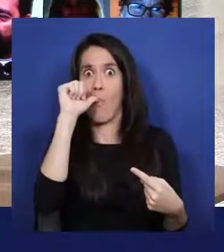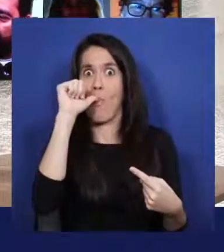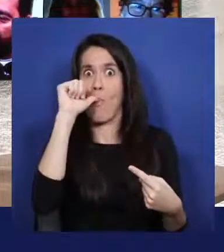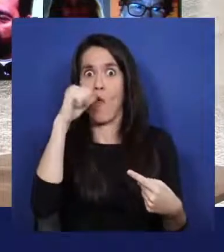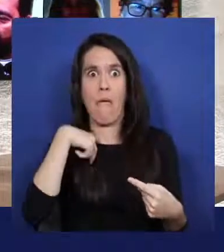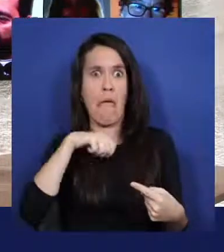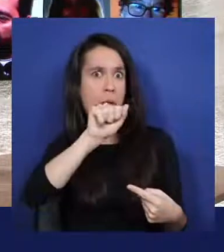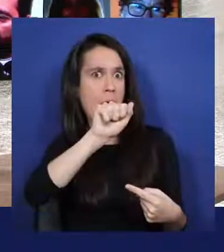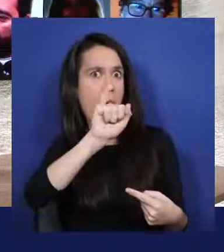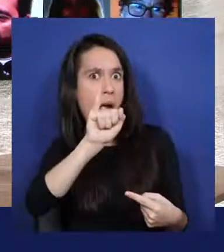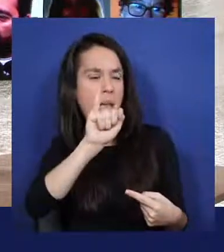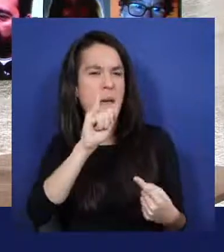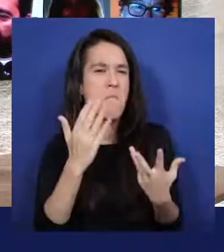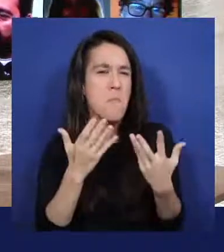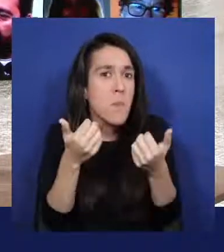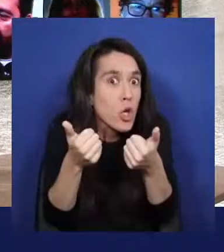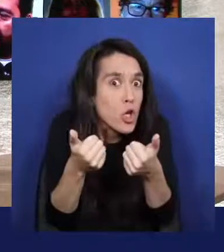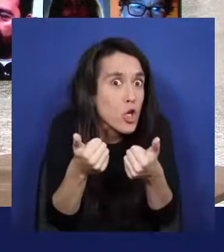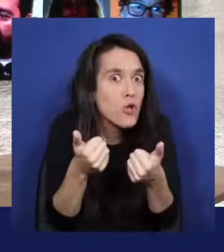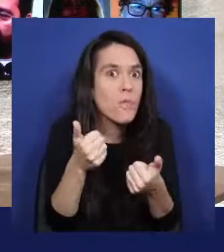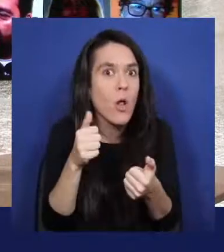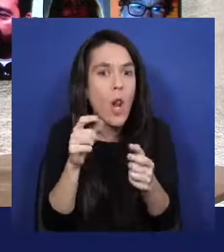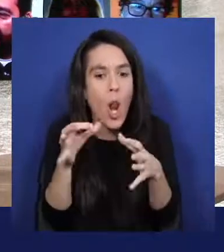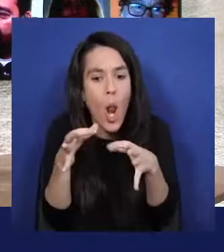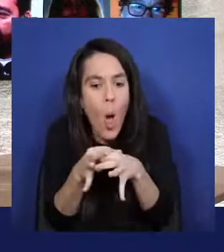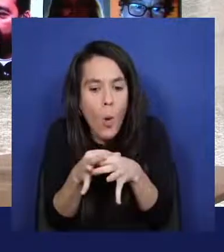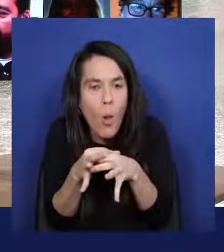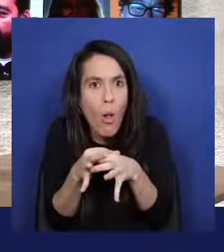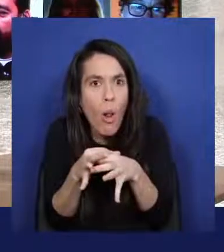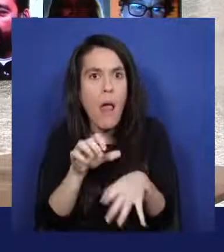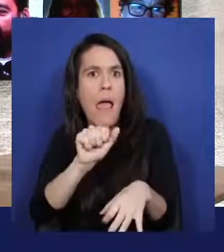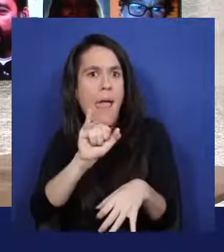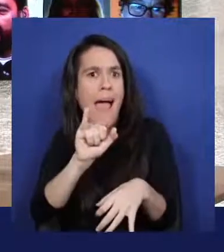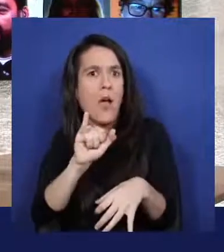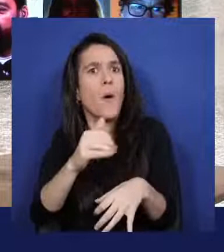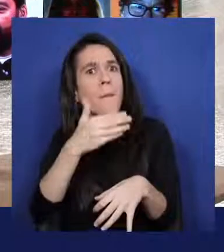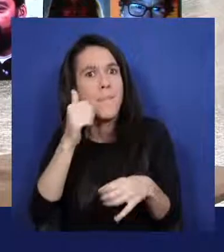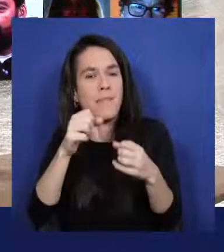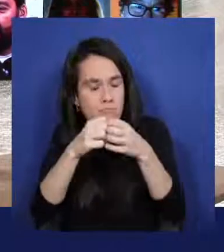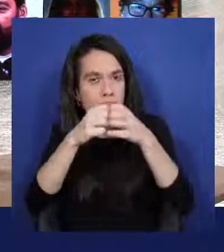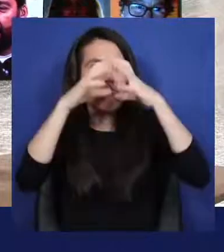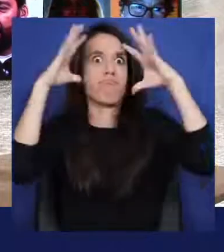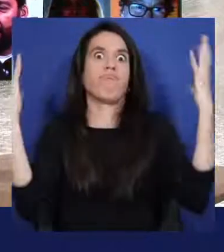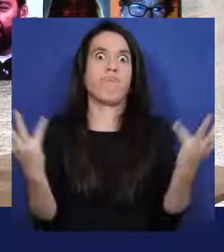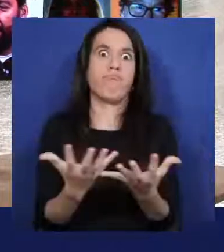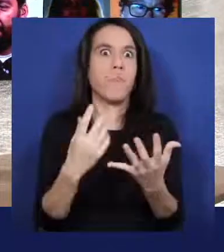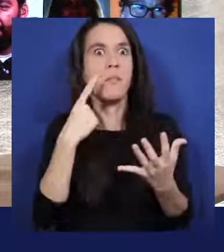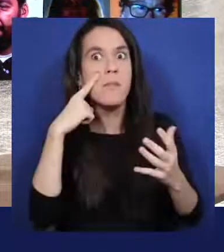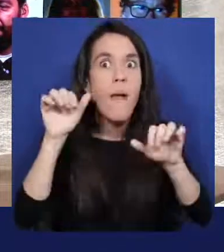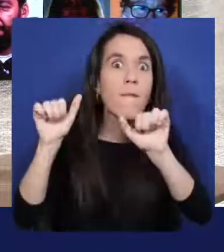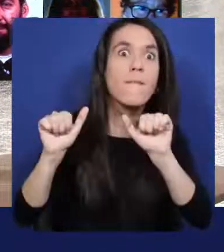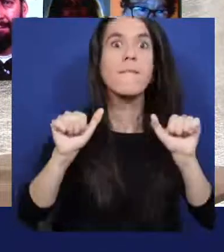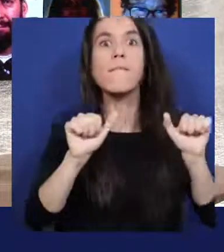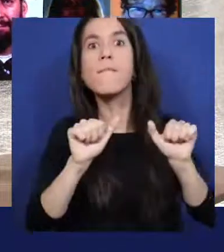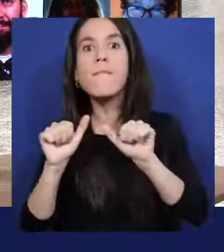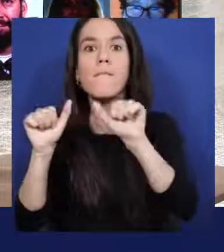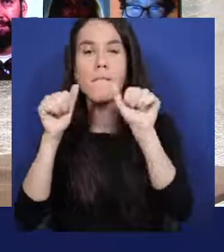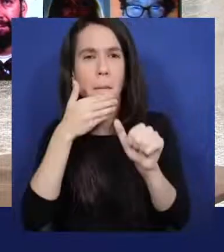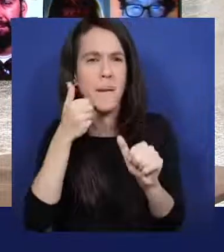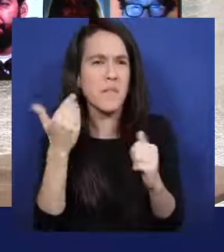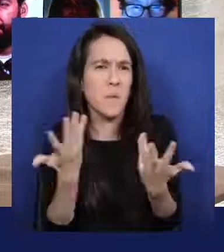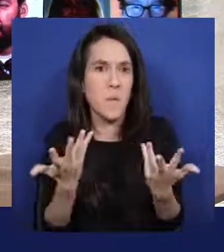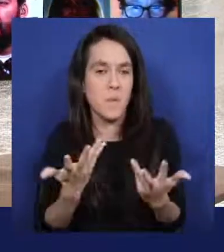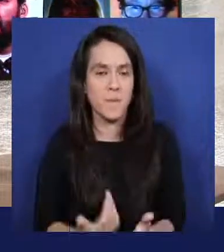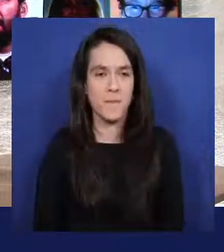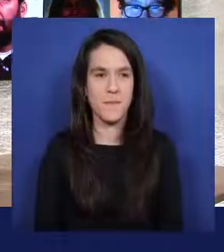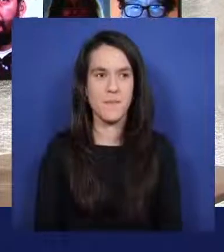AI locally, or should we use the cloud for big processing needed for AI? That's the first one. Sorry, could you repeat that